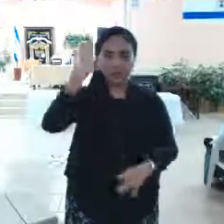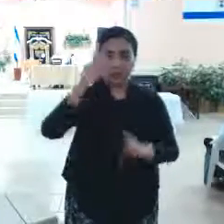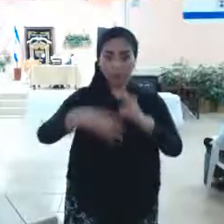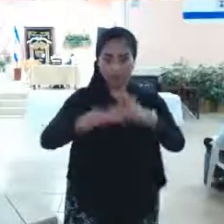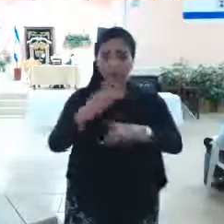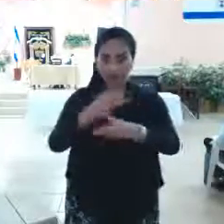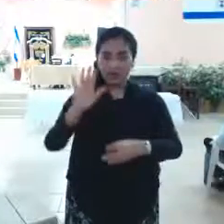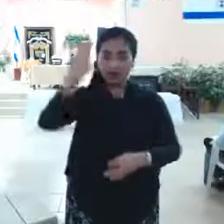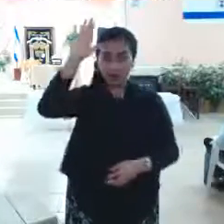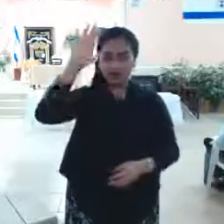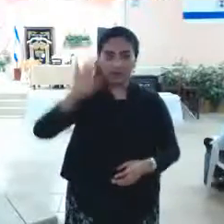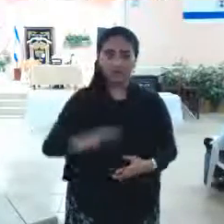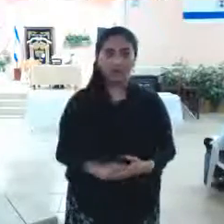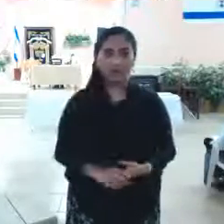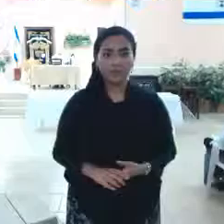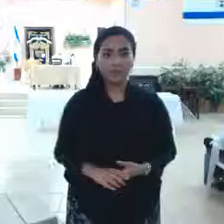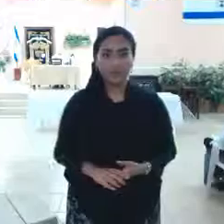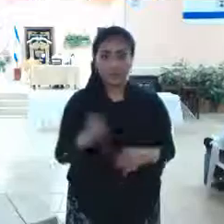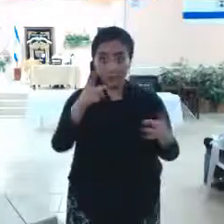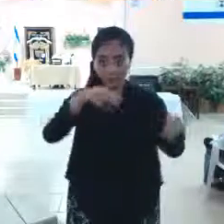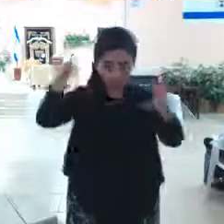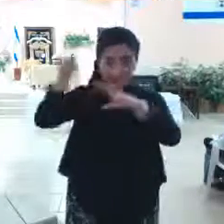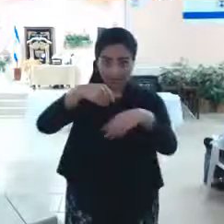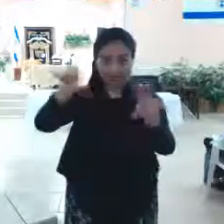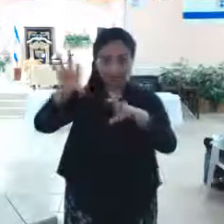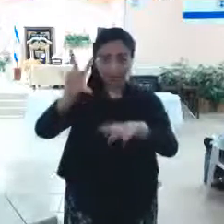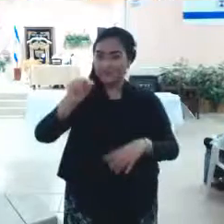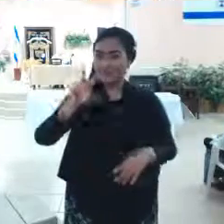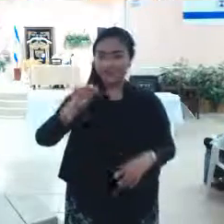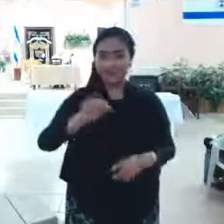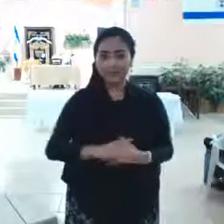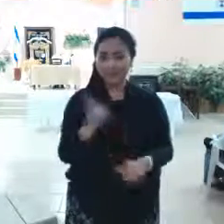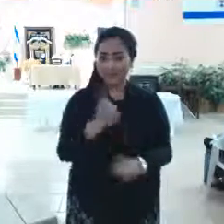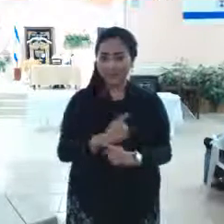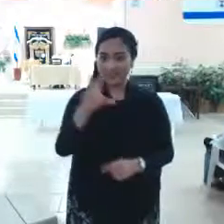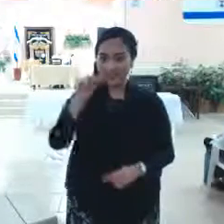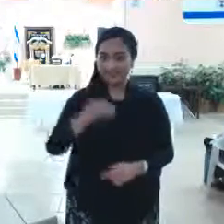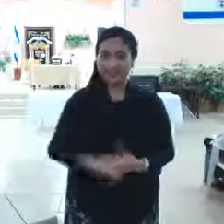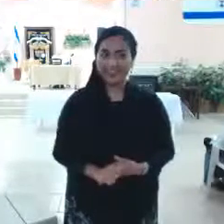Worldwide Kila. Here, raise your hands. Do you want to leave?